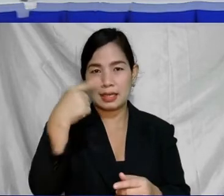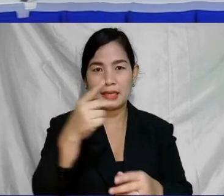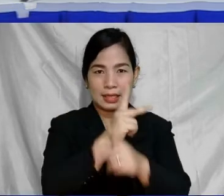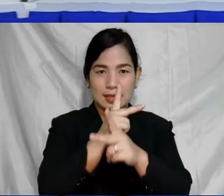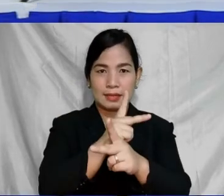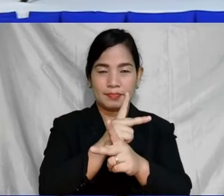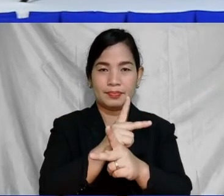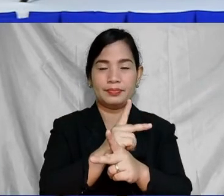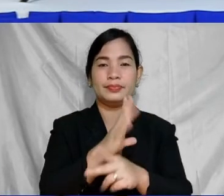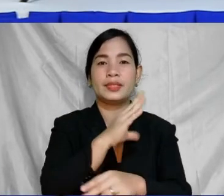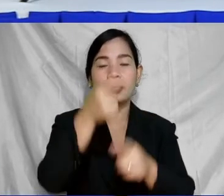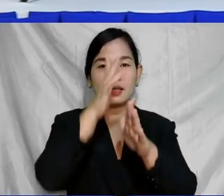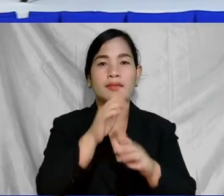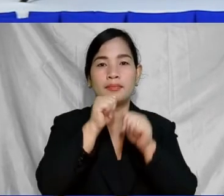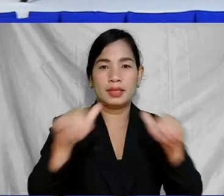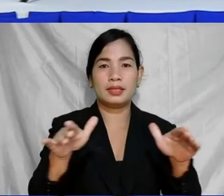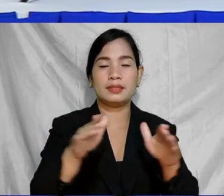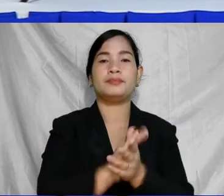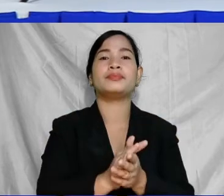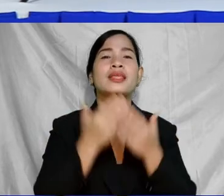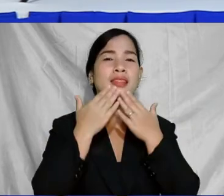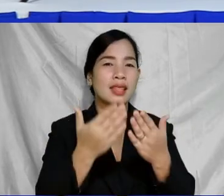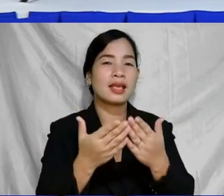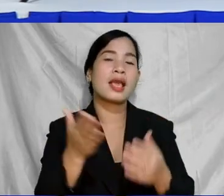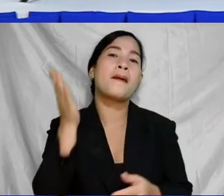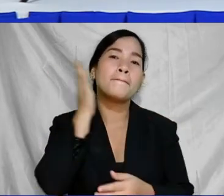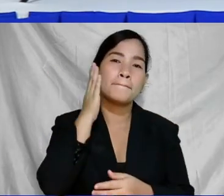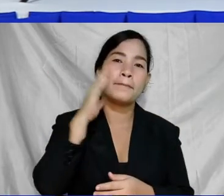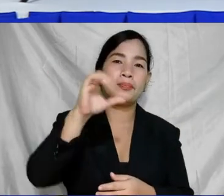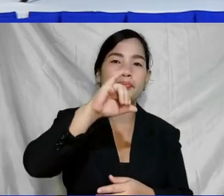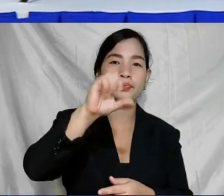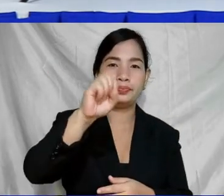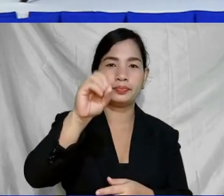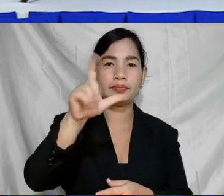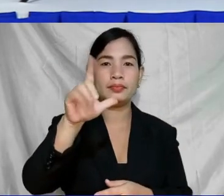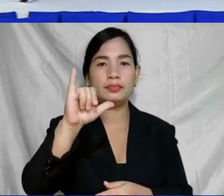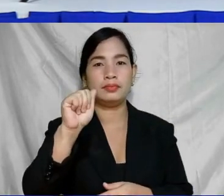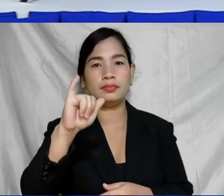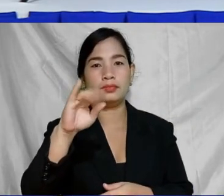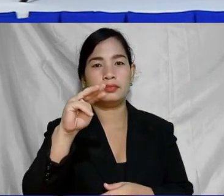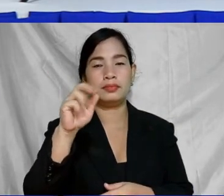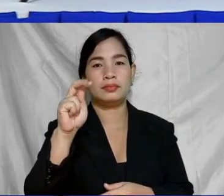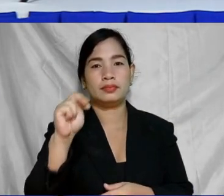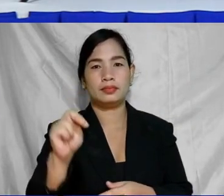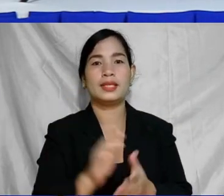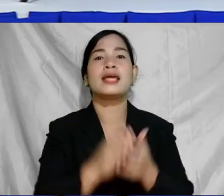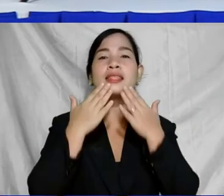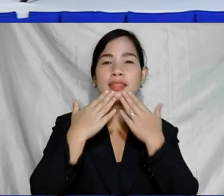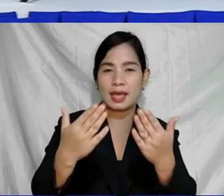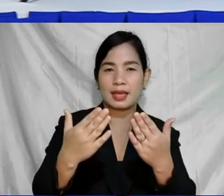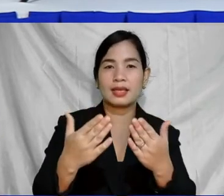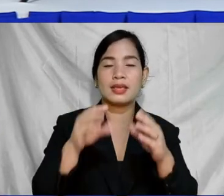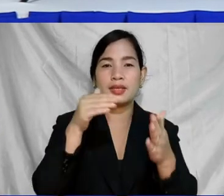Thank you so much, Teacher Jubrina. That was very informative. Thank you, students, viewers,